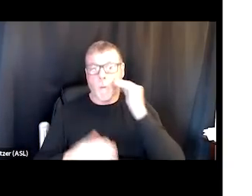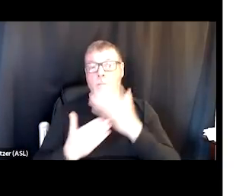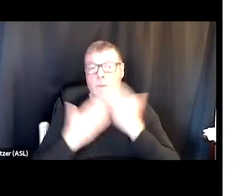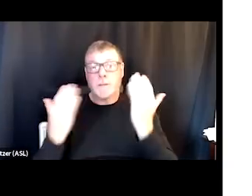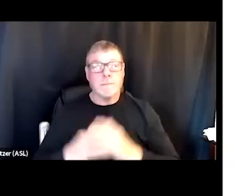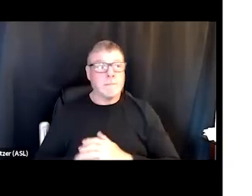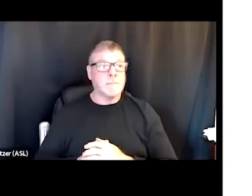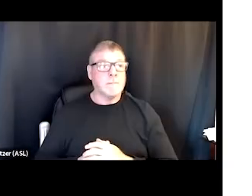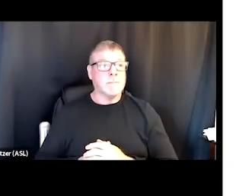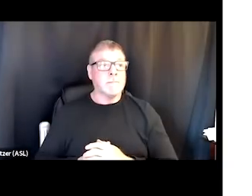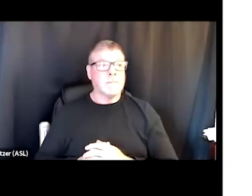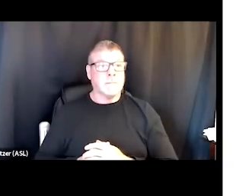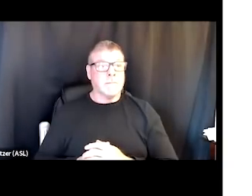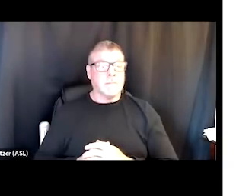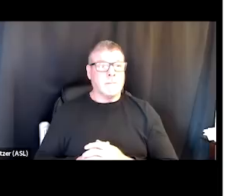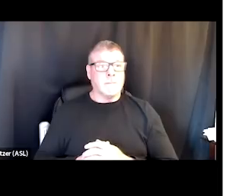Next slide.